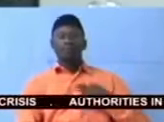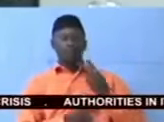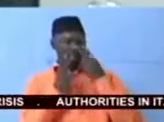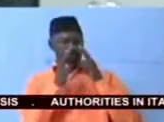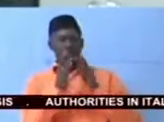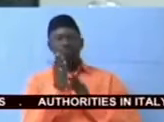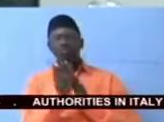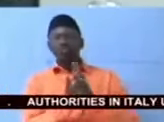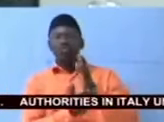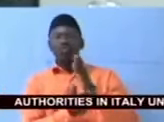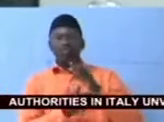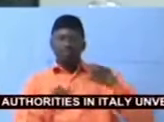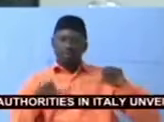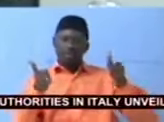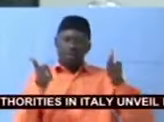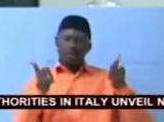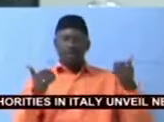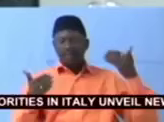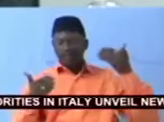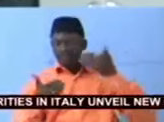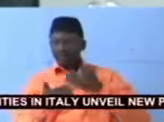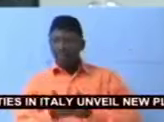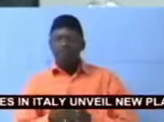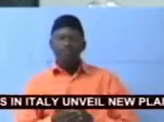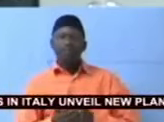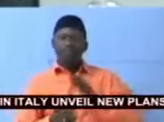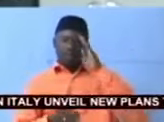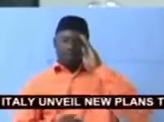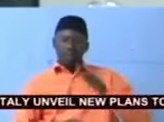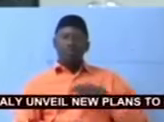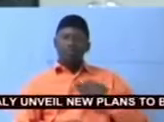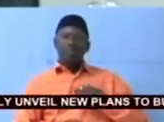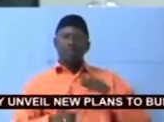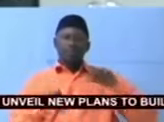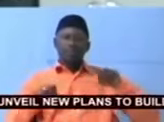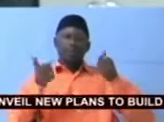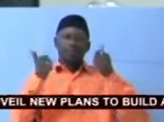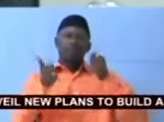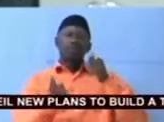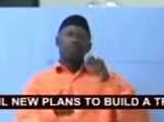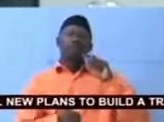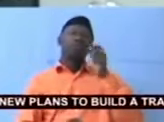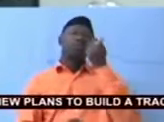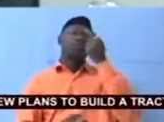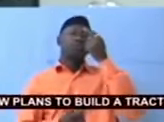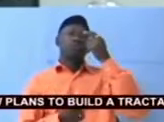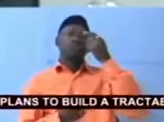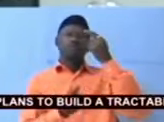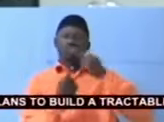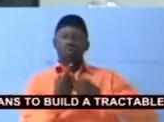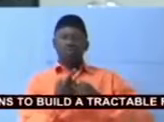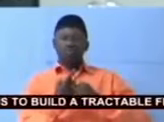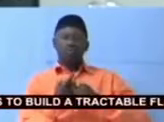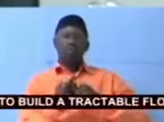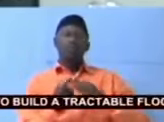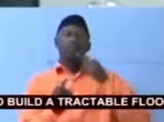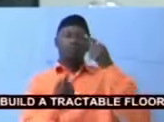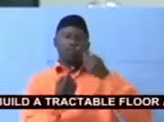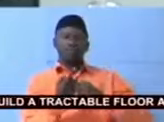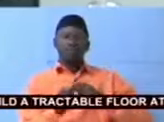very end of it. And we thank you for ushering us to the beginning of another new month, the month of